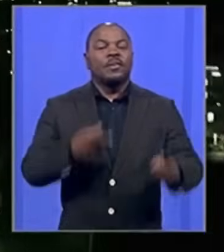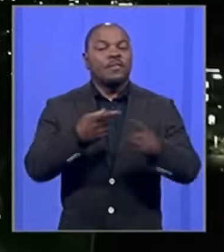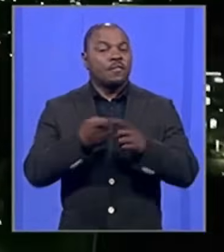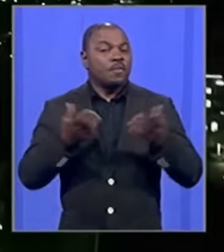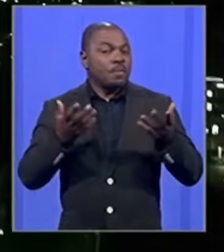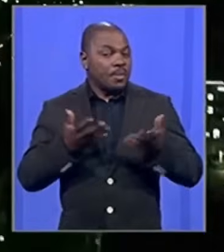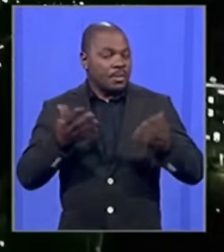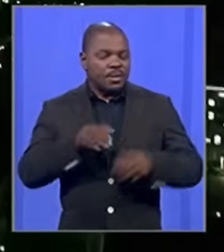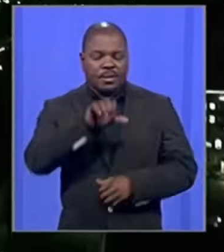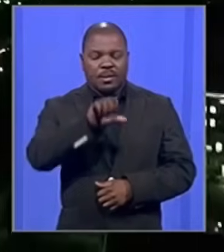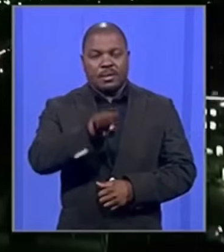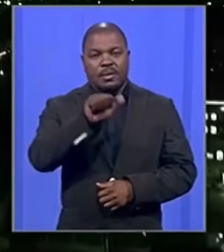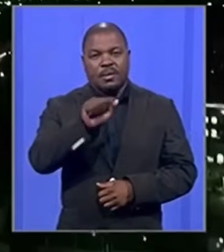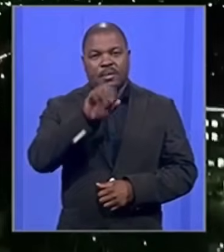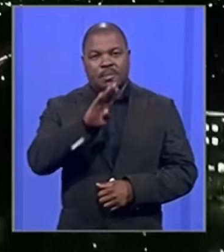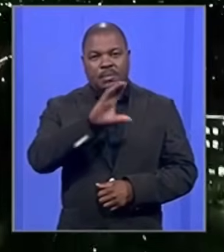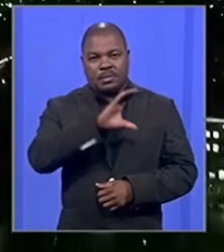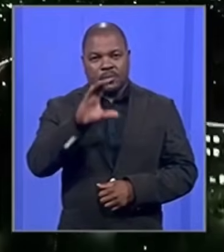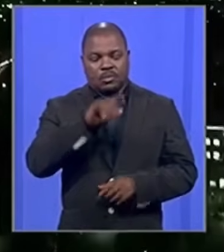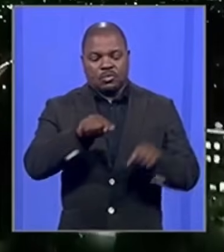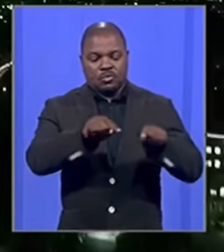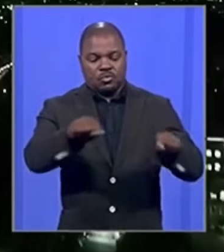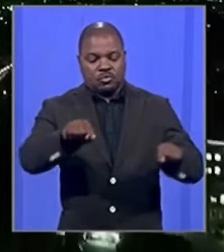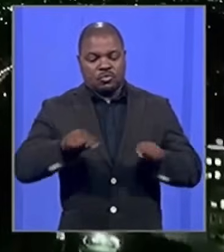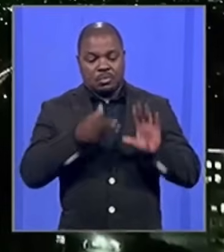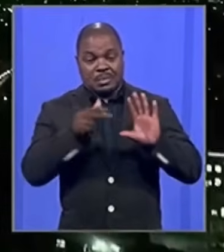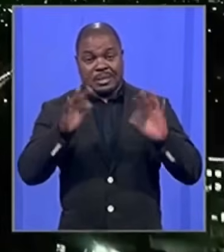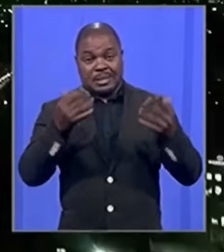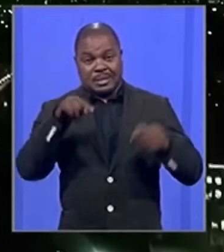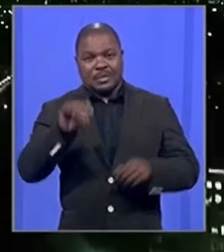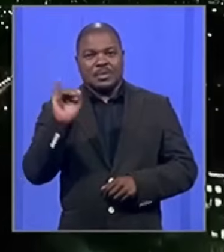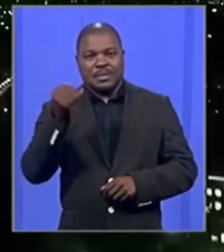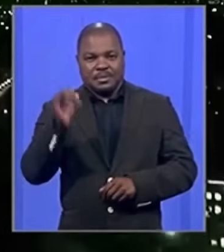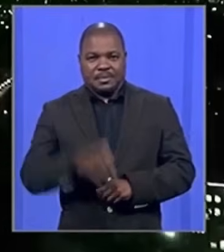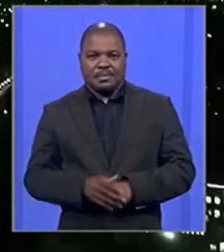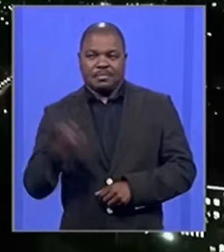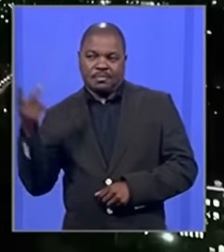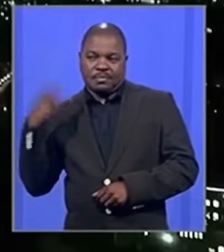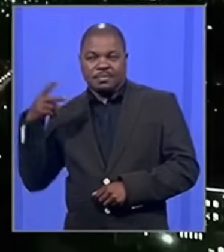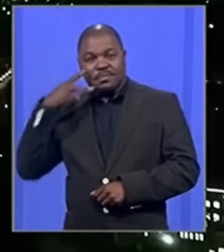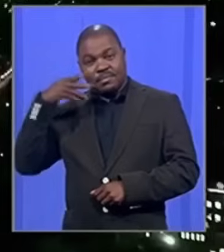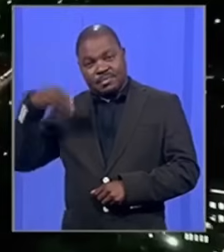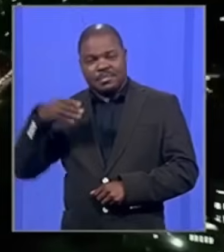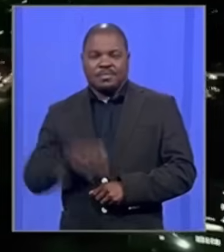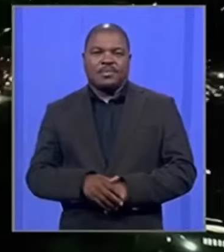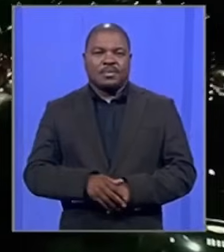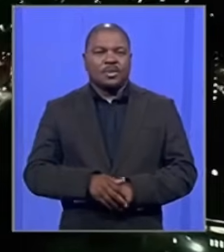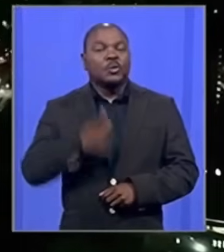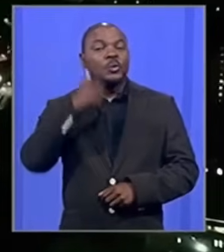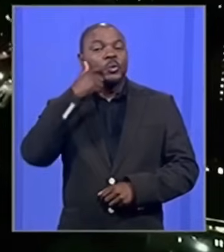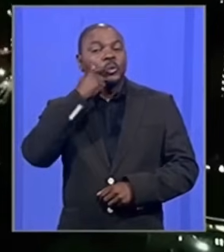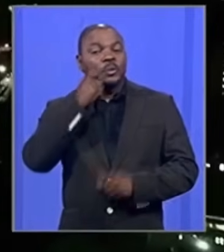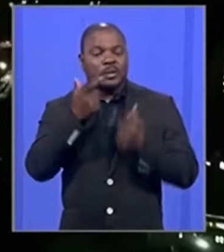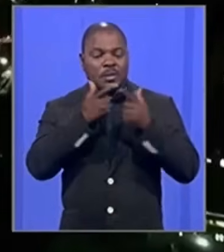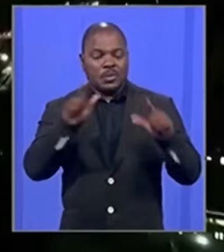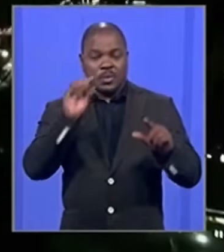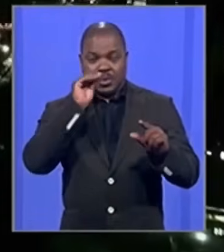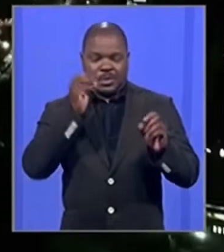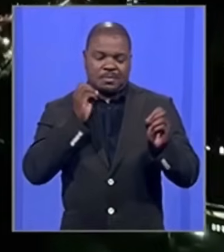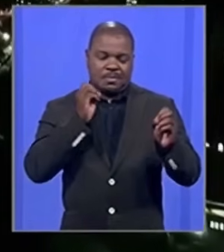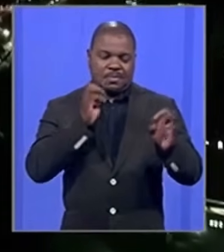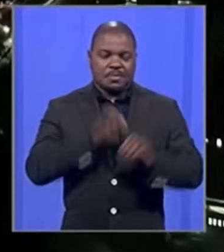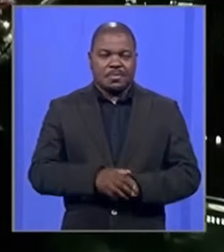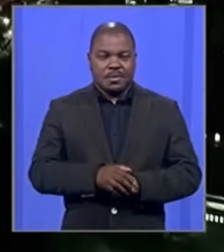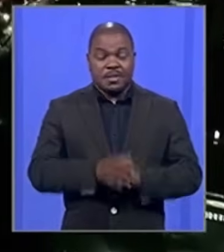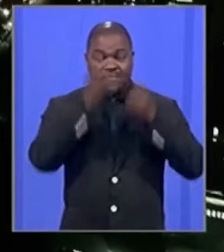Ka tlhamalalo go tswa SABC Studio 10 Auckland Park, Johannesburg. Nna le Augustine Letlalo re go tlisa kgaso ya dikgang tsa Setswana.